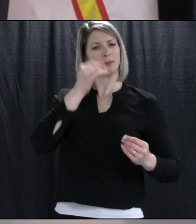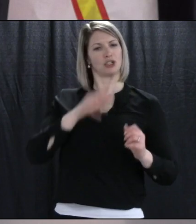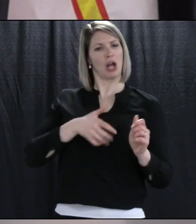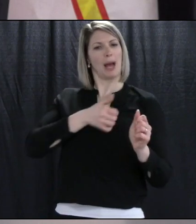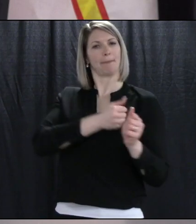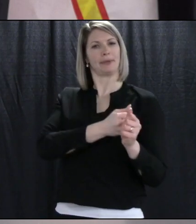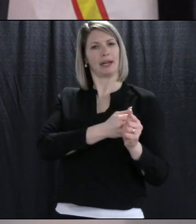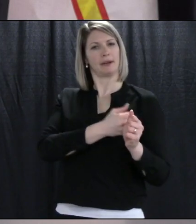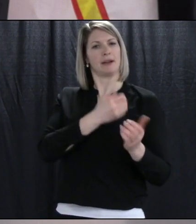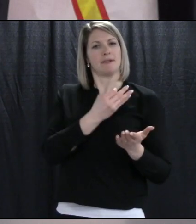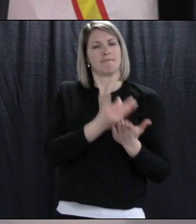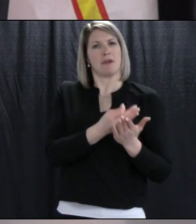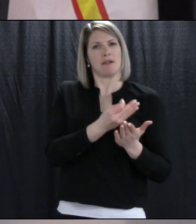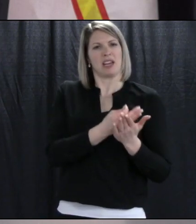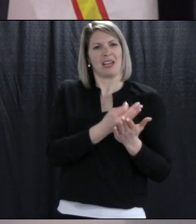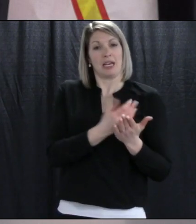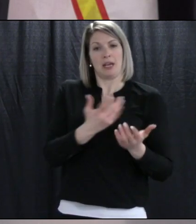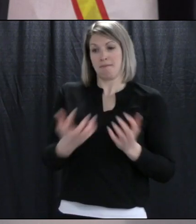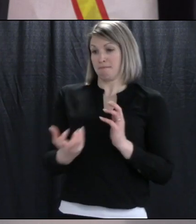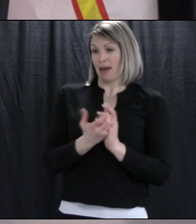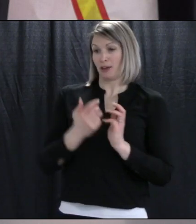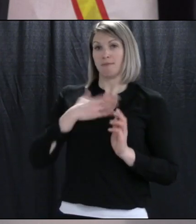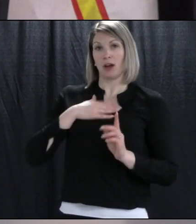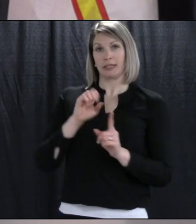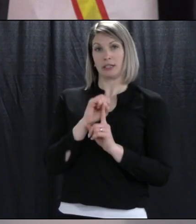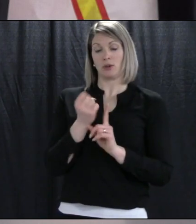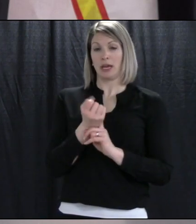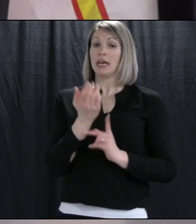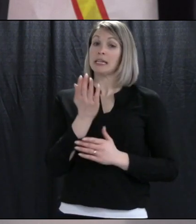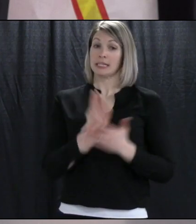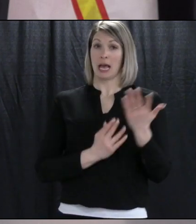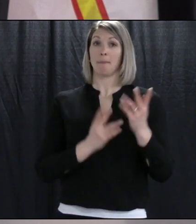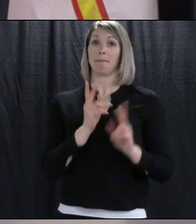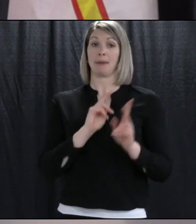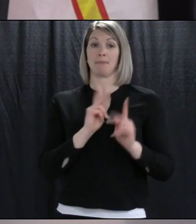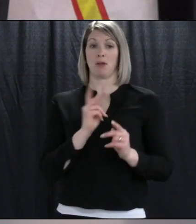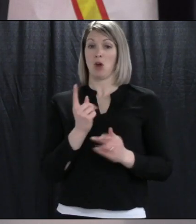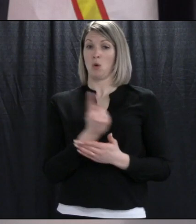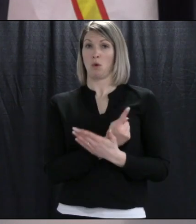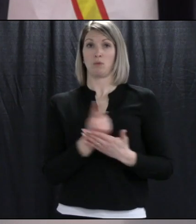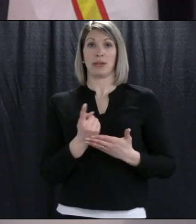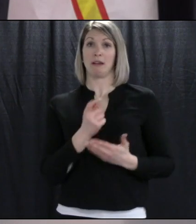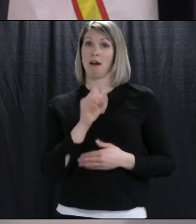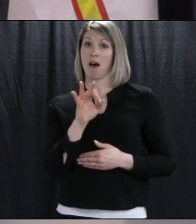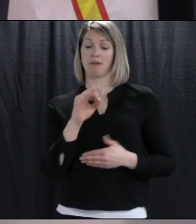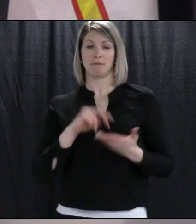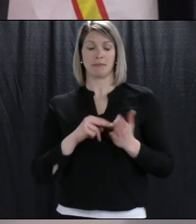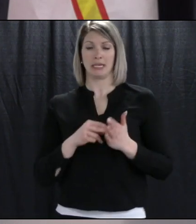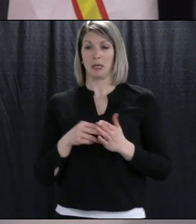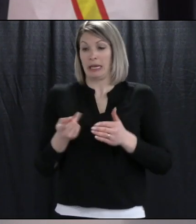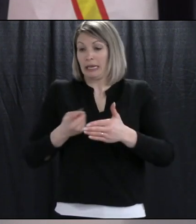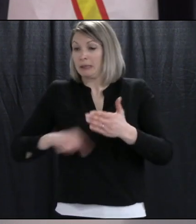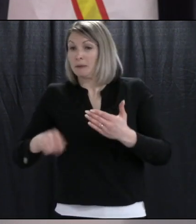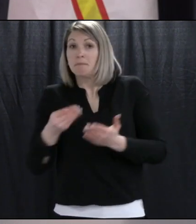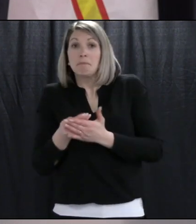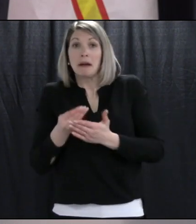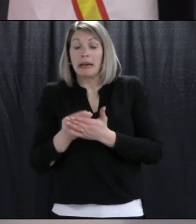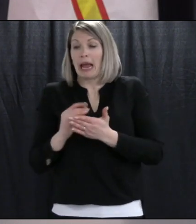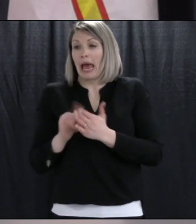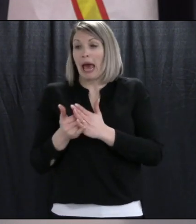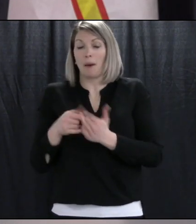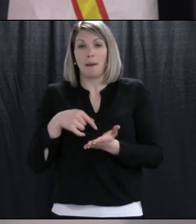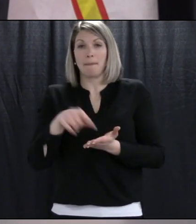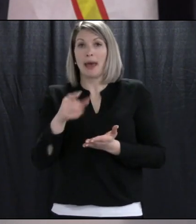about these funding options? Because now some people have been off for a week now and not knowing where their income's coming from. Yes, so much there is information on the federal links